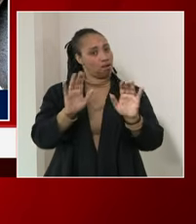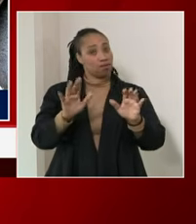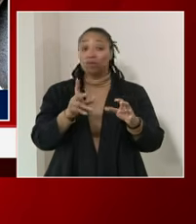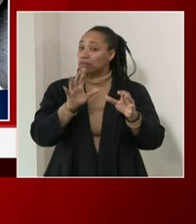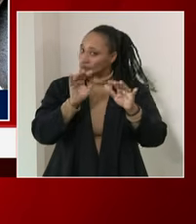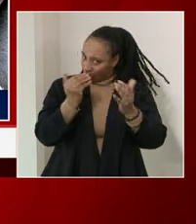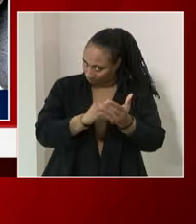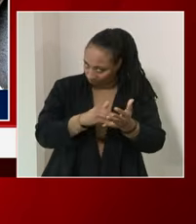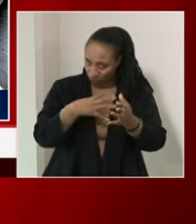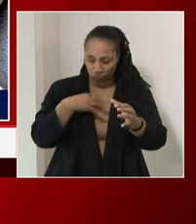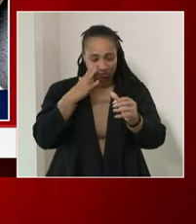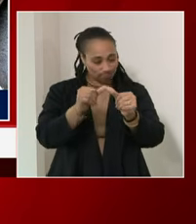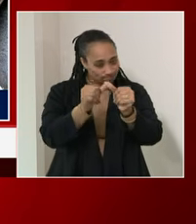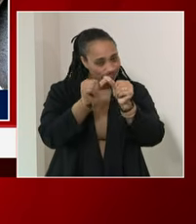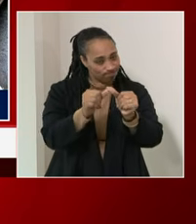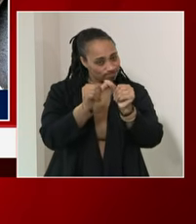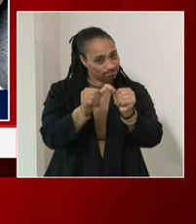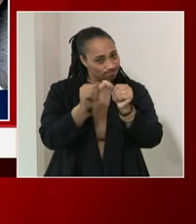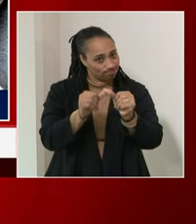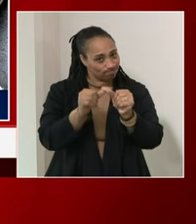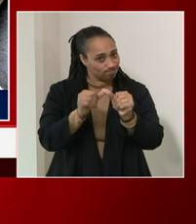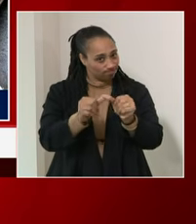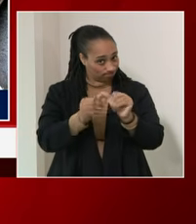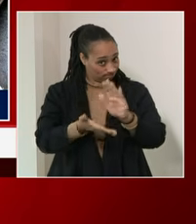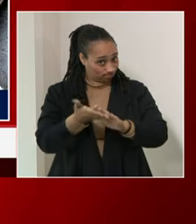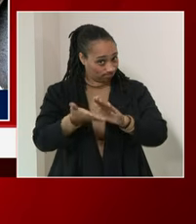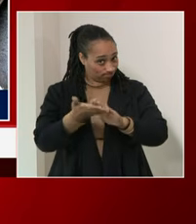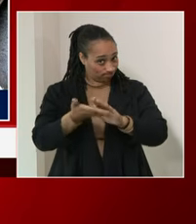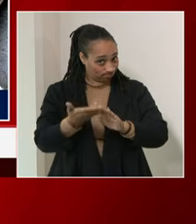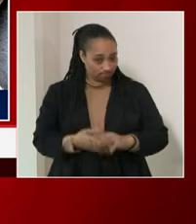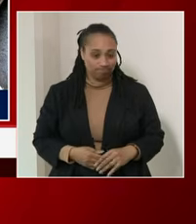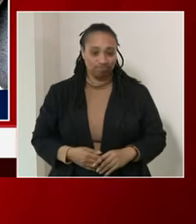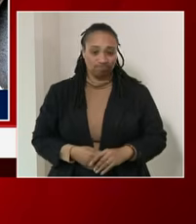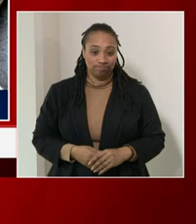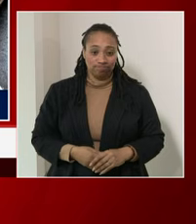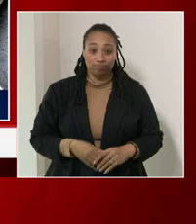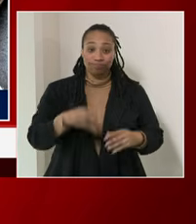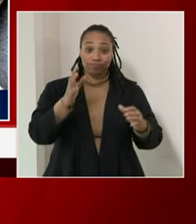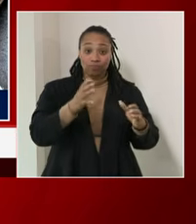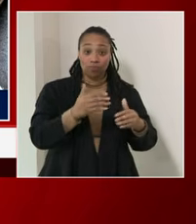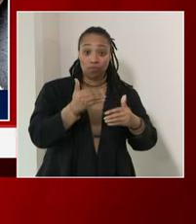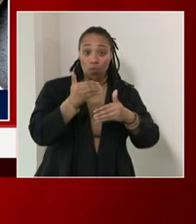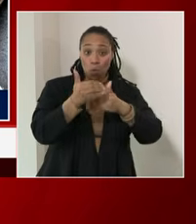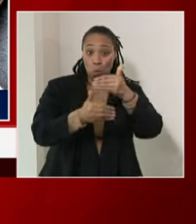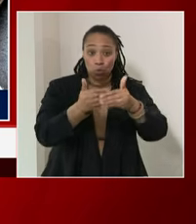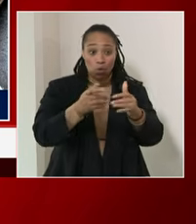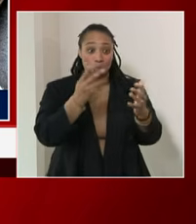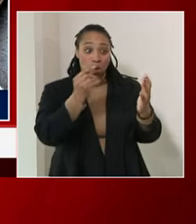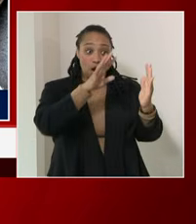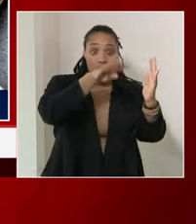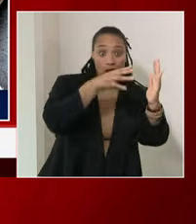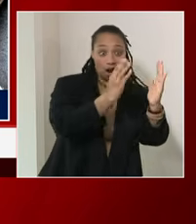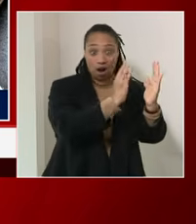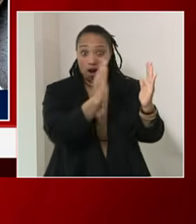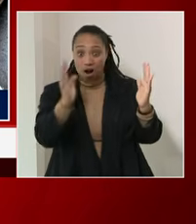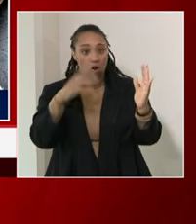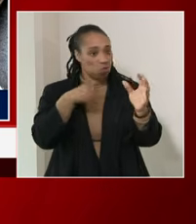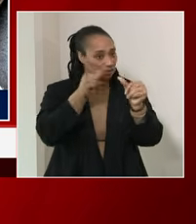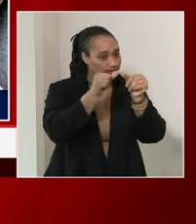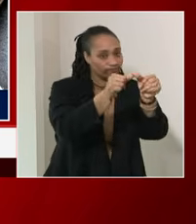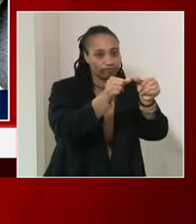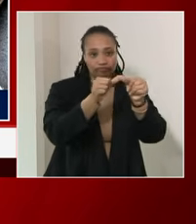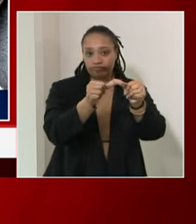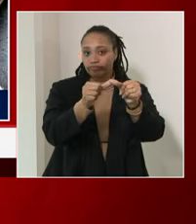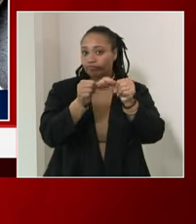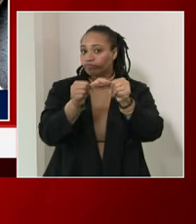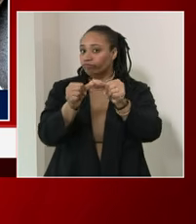in order. As it pertains to the alleys, because we have never attempted this before, we are working as hard as we can. So if